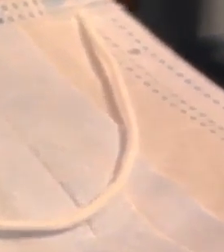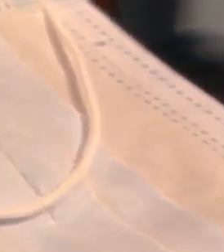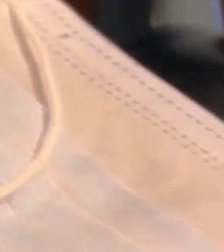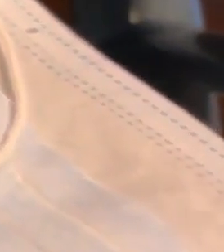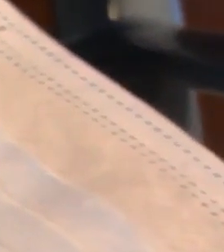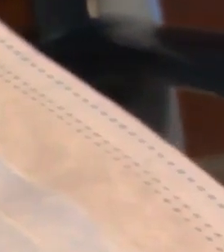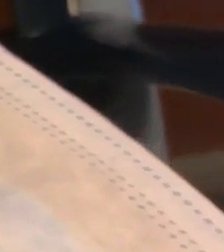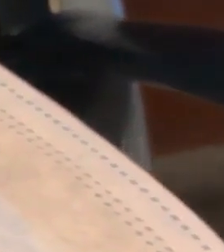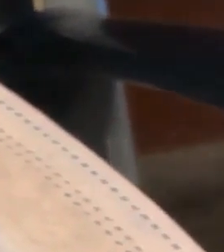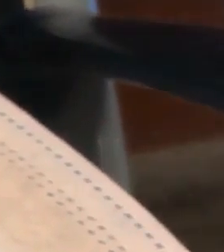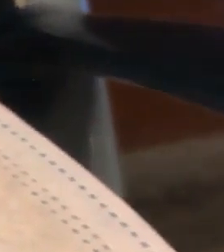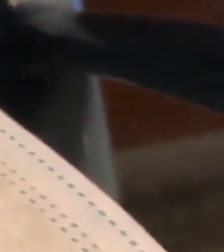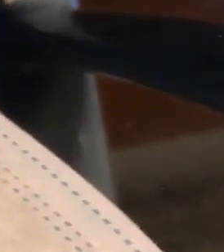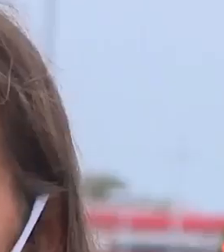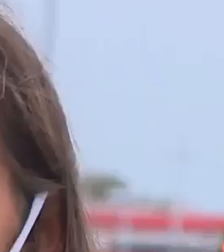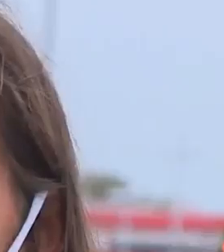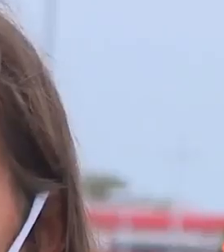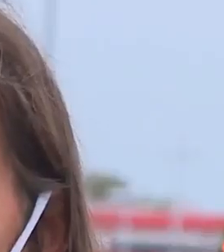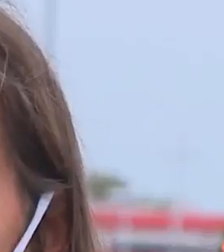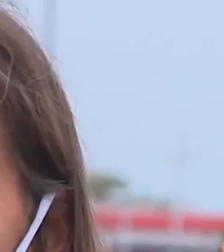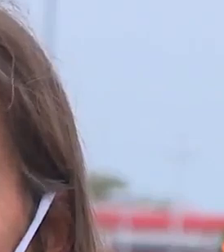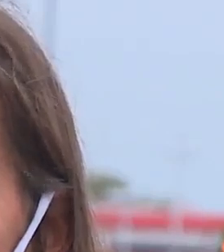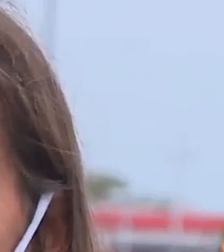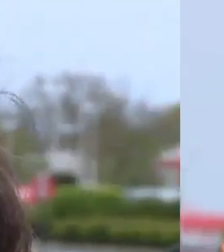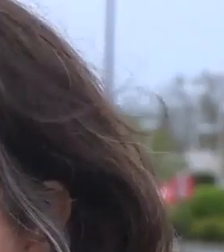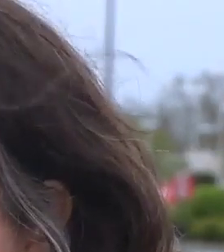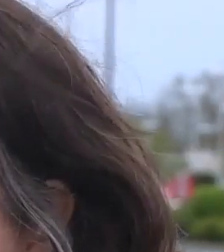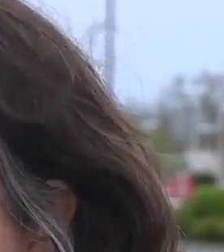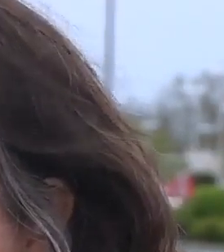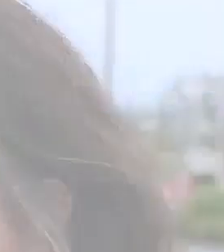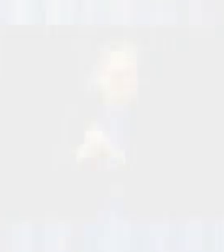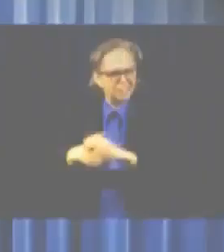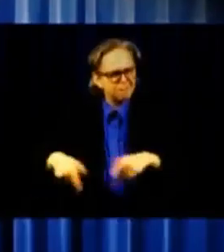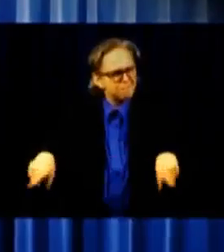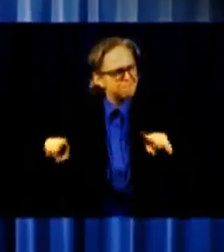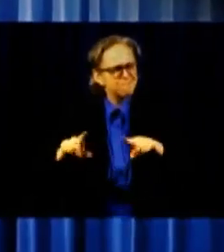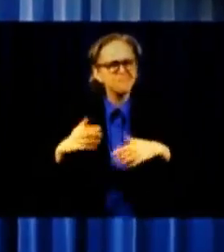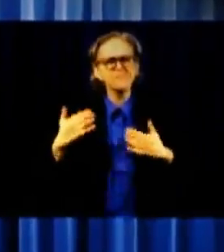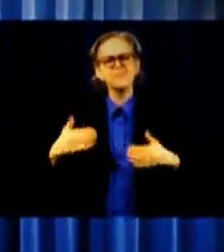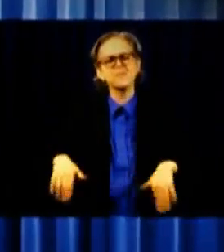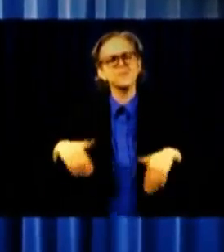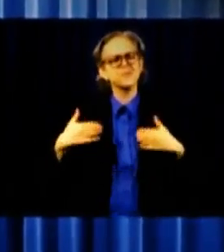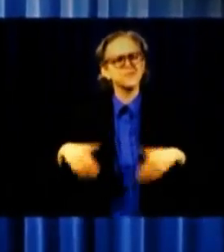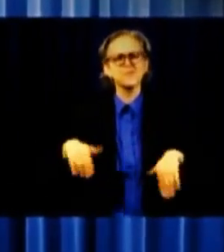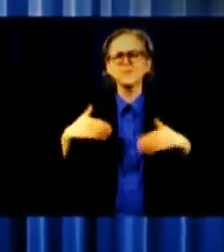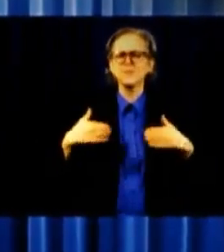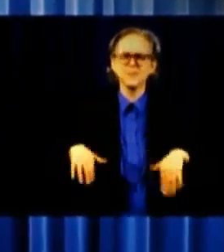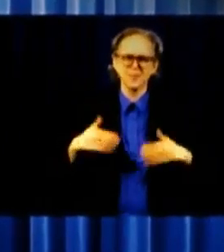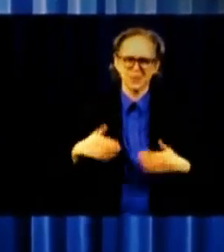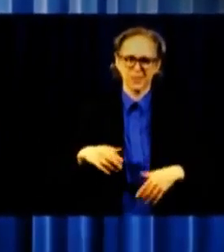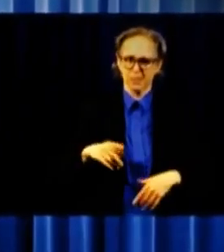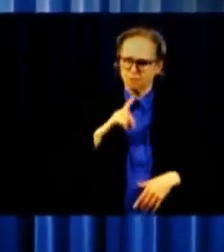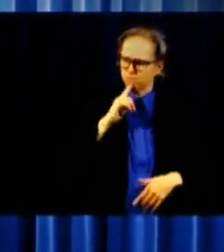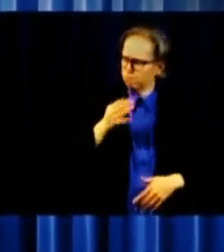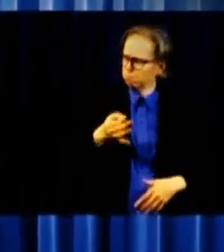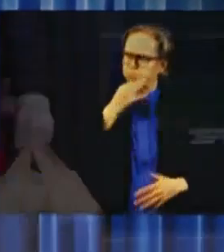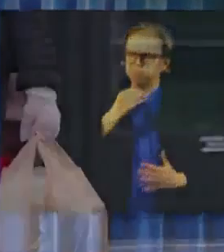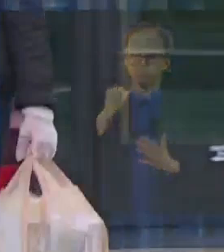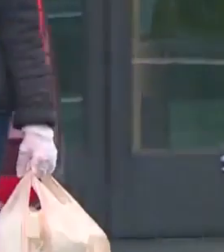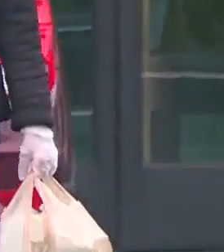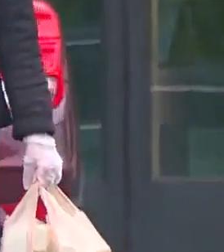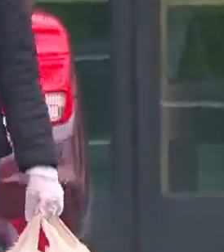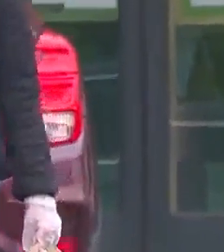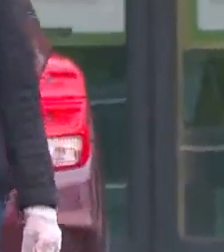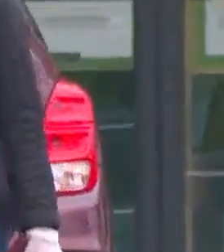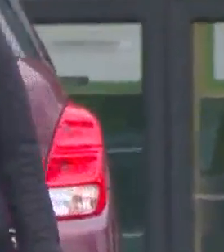unmasking coronavirus confusion. I think it's a great idea. I think it's a crutch. One day after Ohio Governor Mike DeWine reversed his